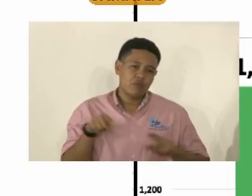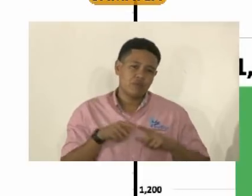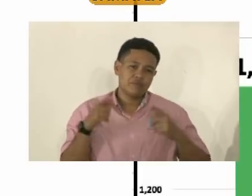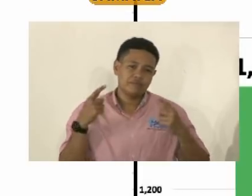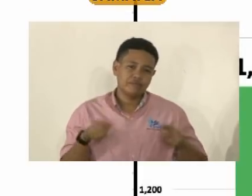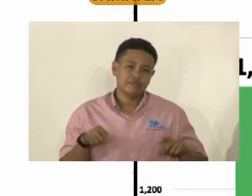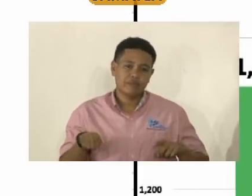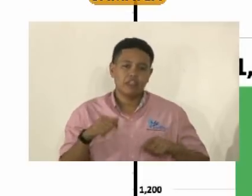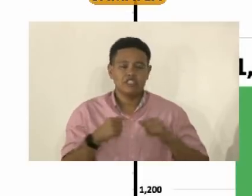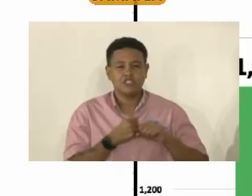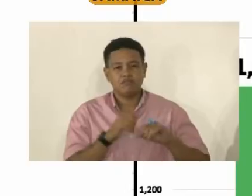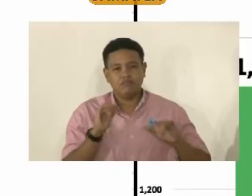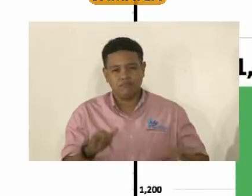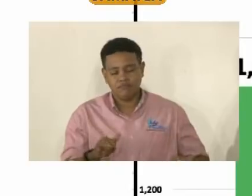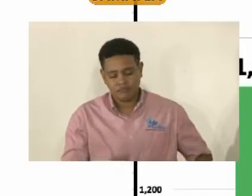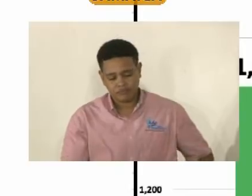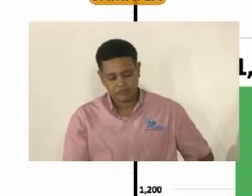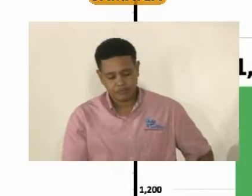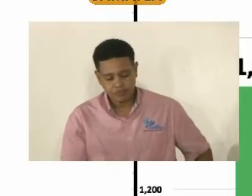this year.